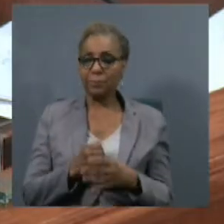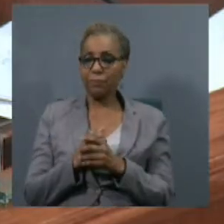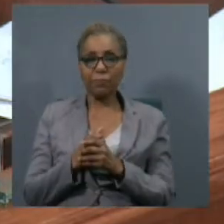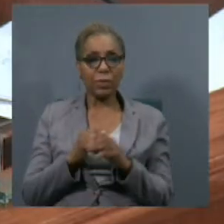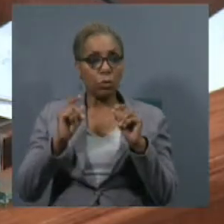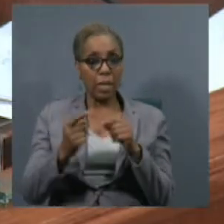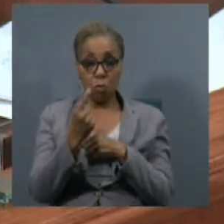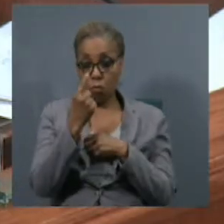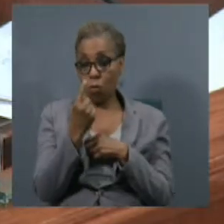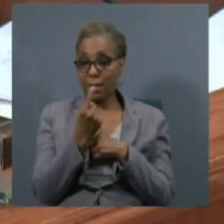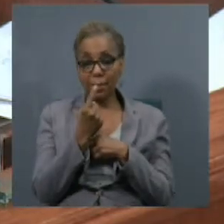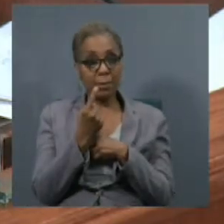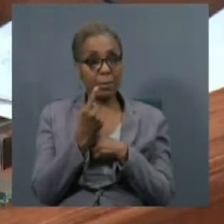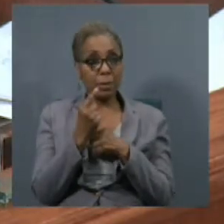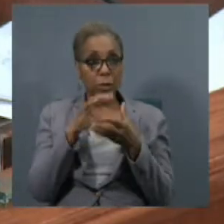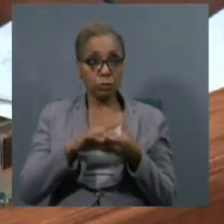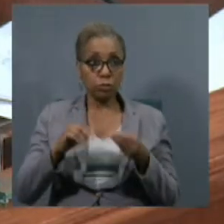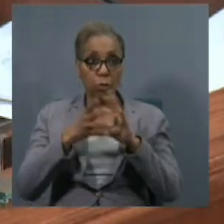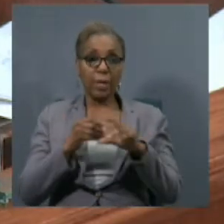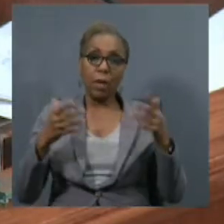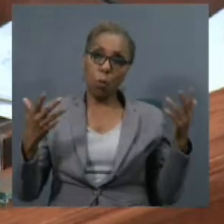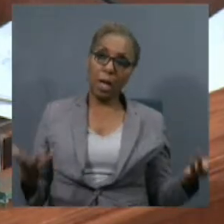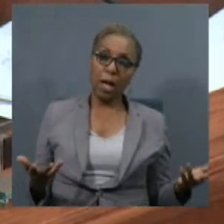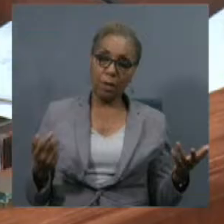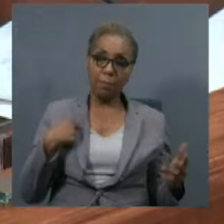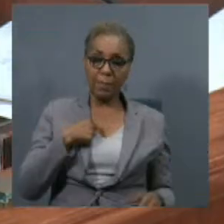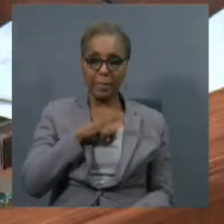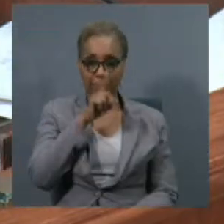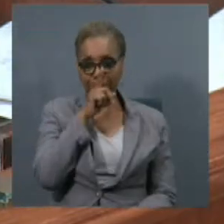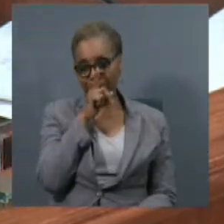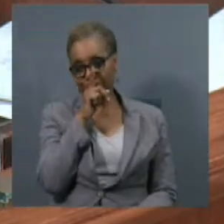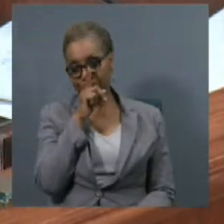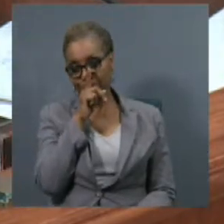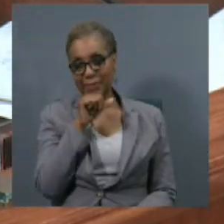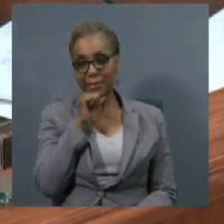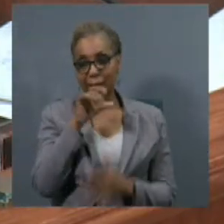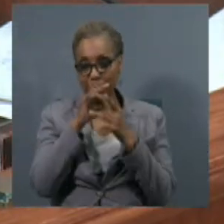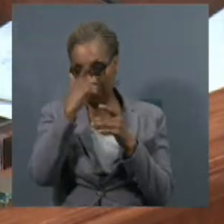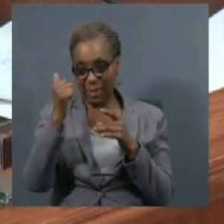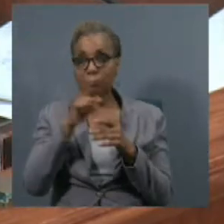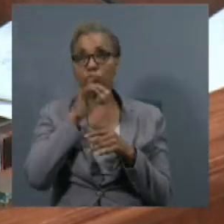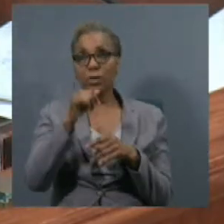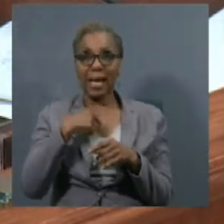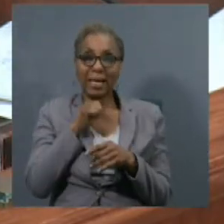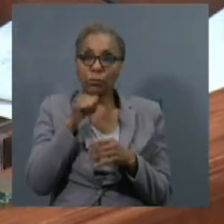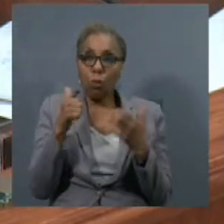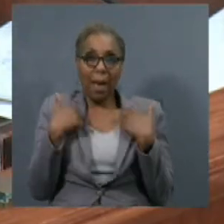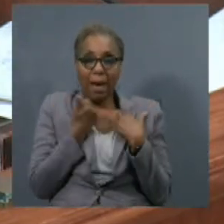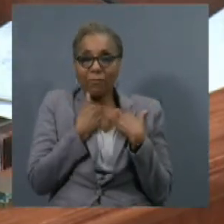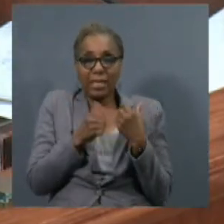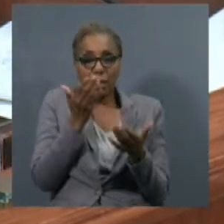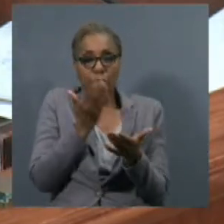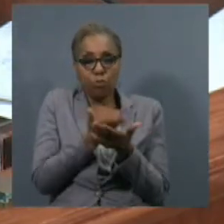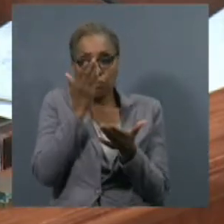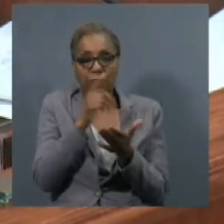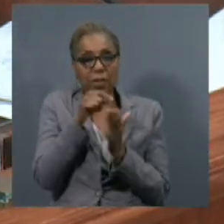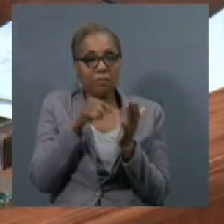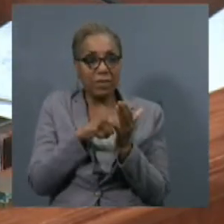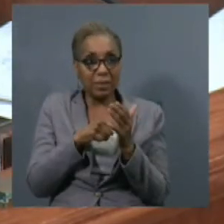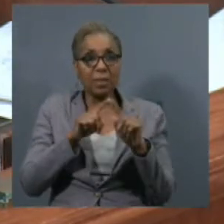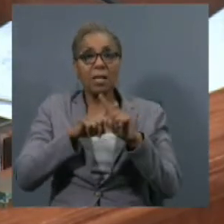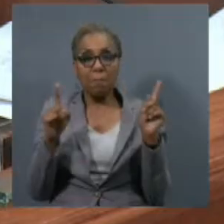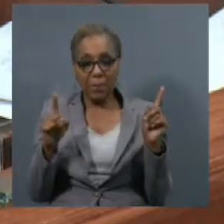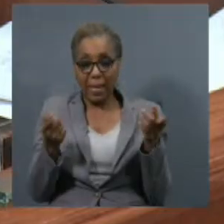One of them, and I'm not going to mention it because I really don't have any proof of this. It